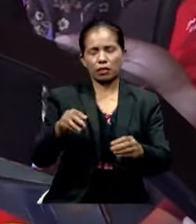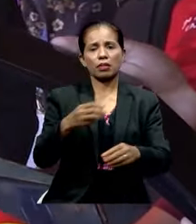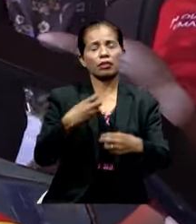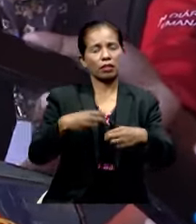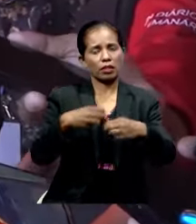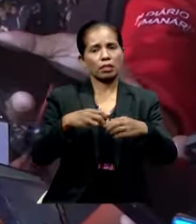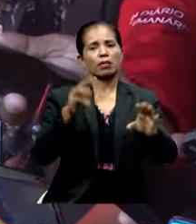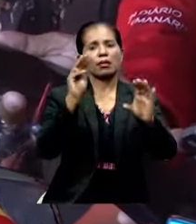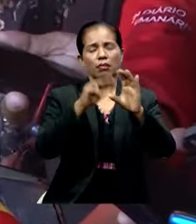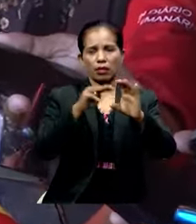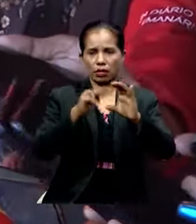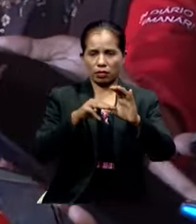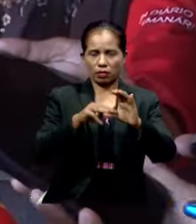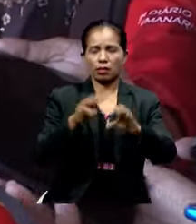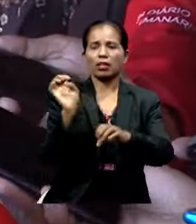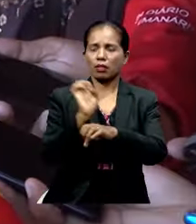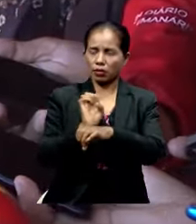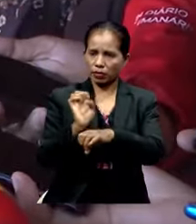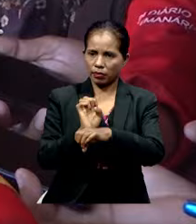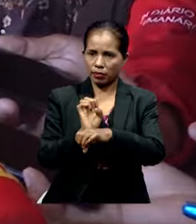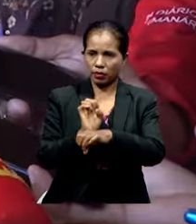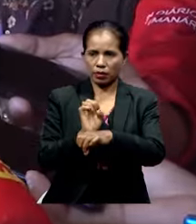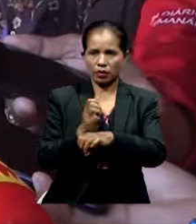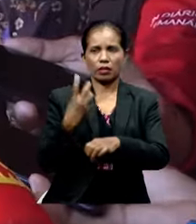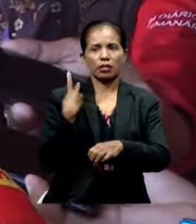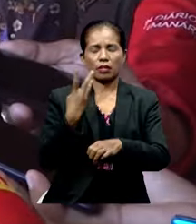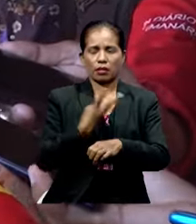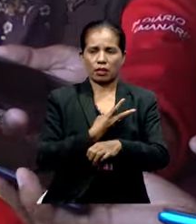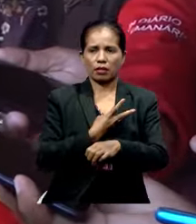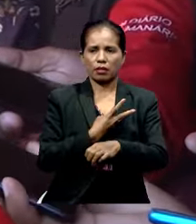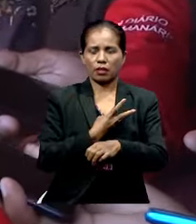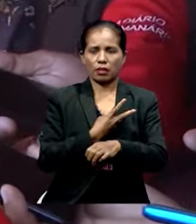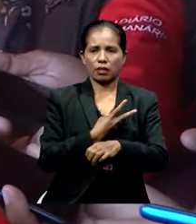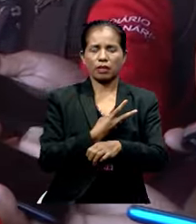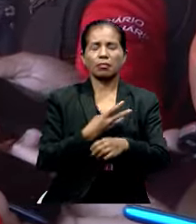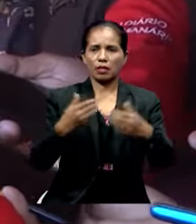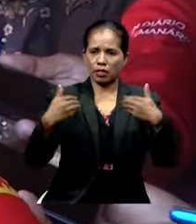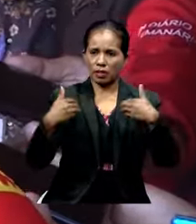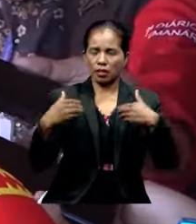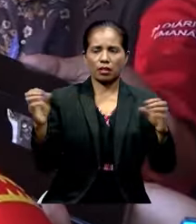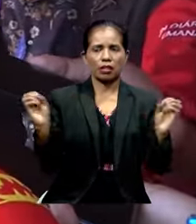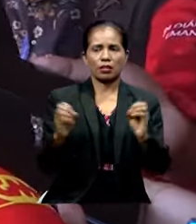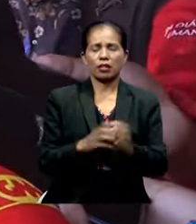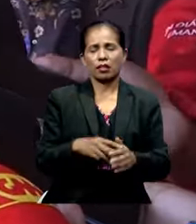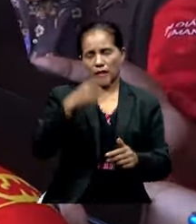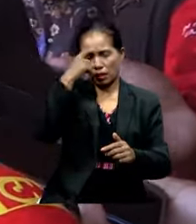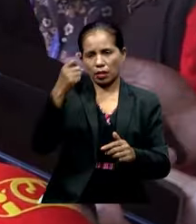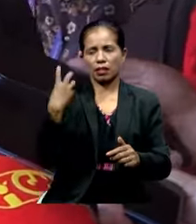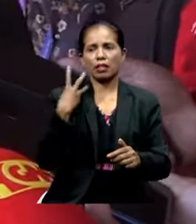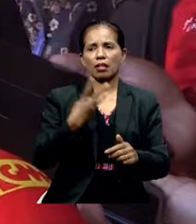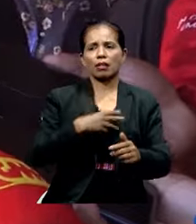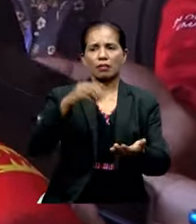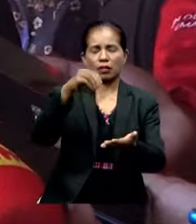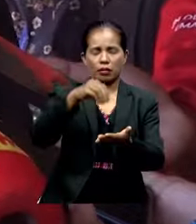This year we also know, we know already that we will not have anything, because we are investing